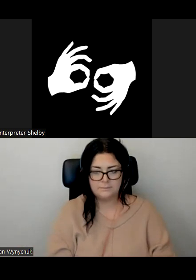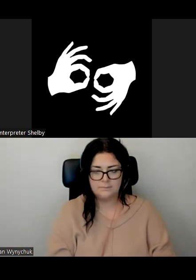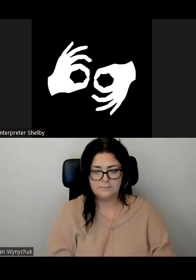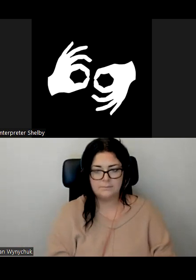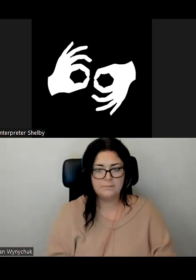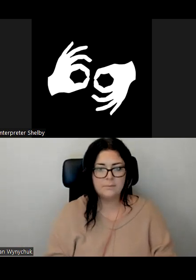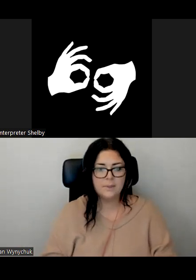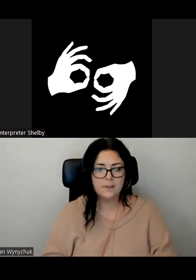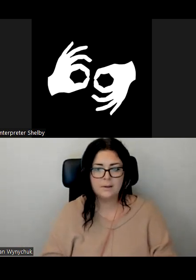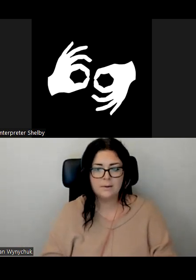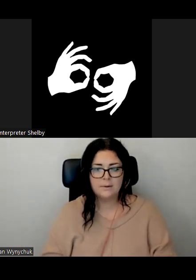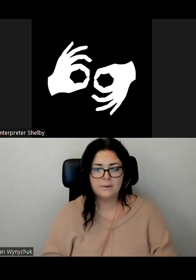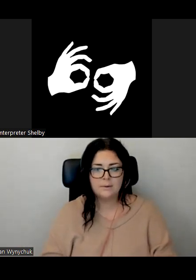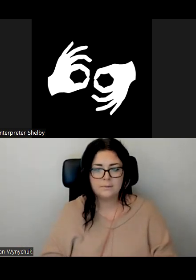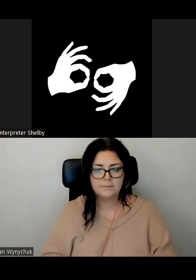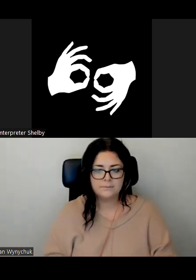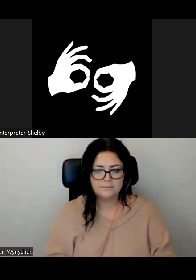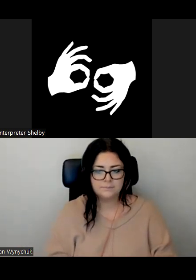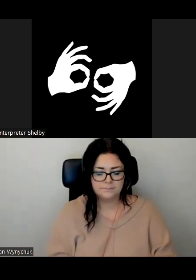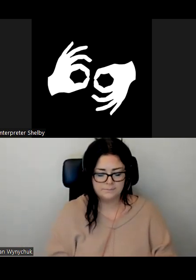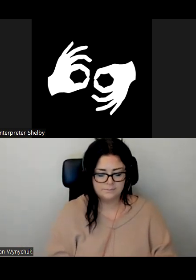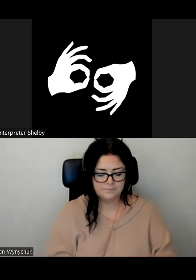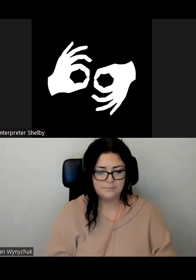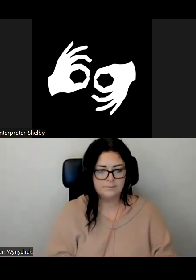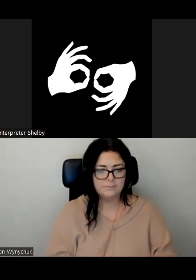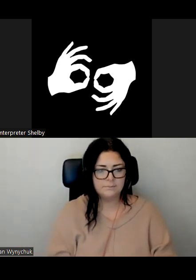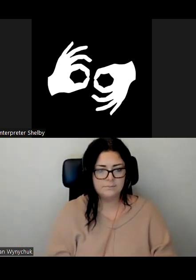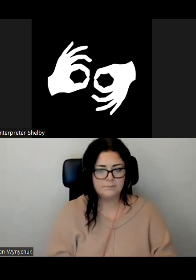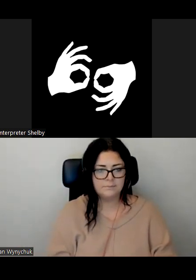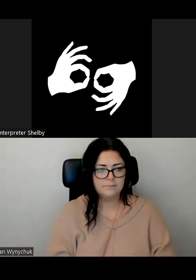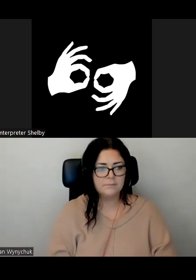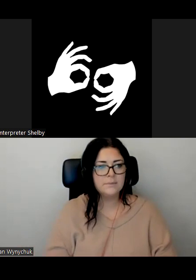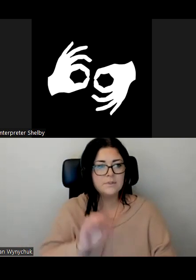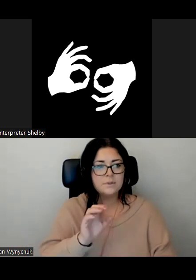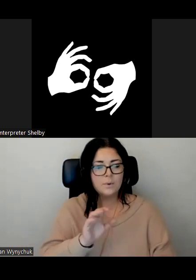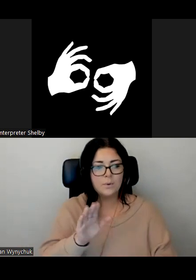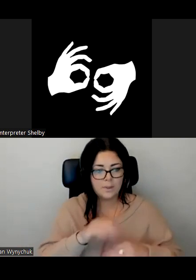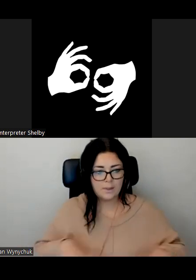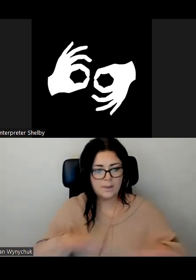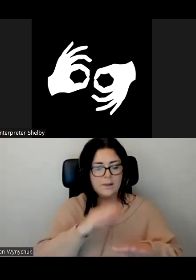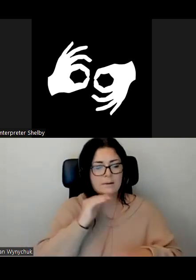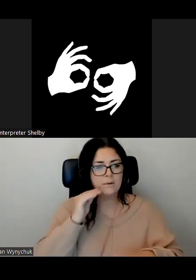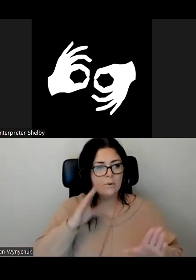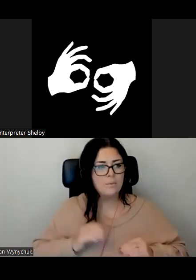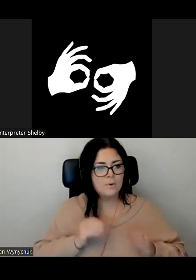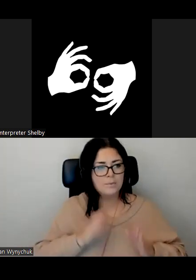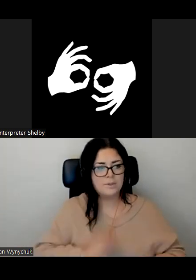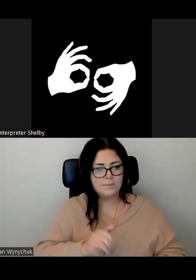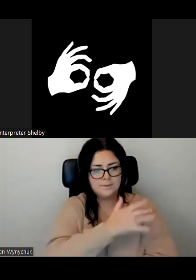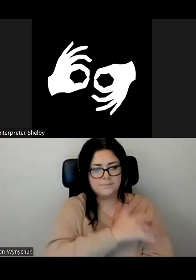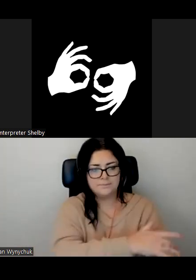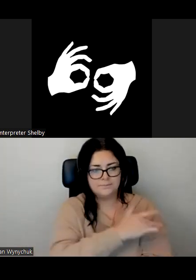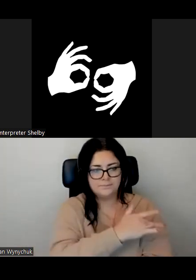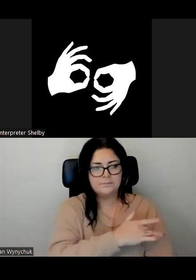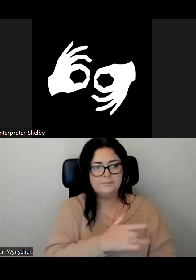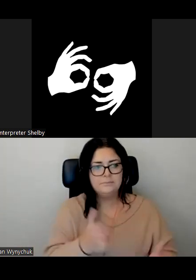So some examples, land and home ownership is covered under provincial. Personal property, so the things, tangible things that